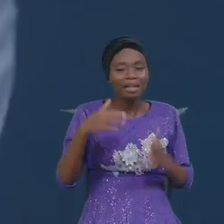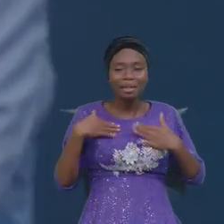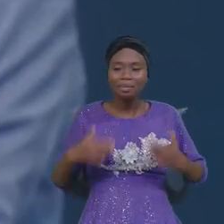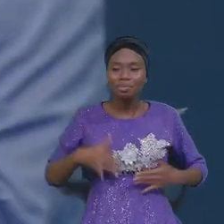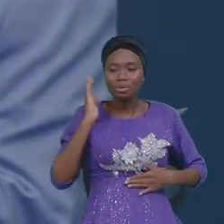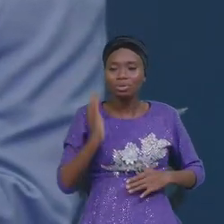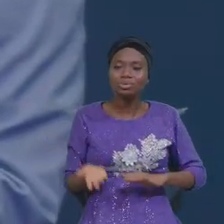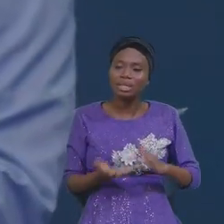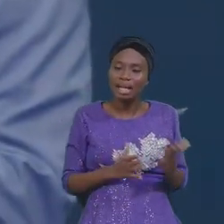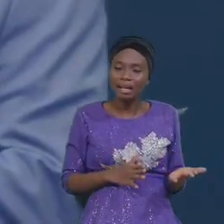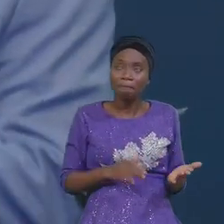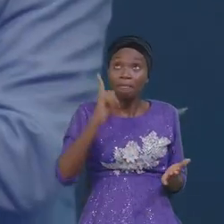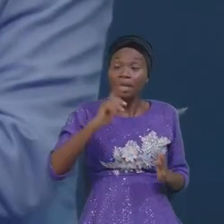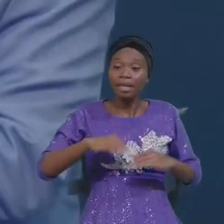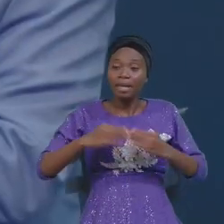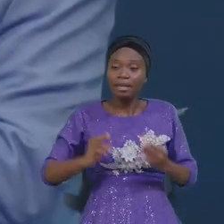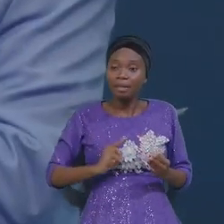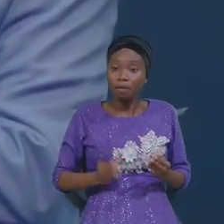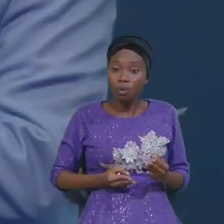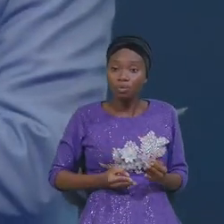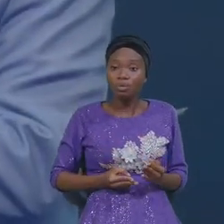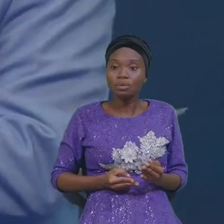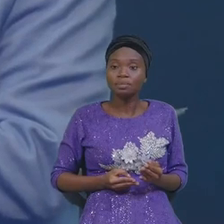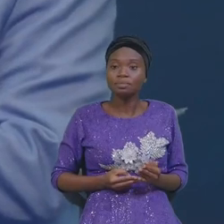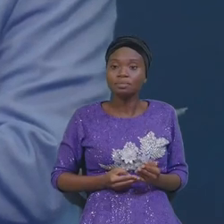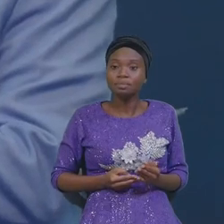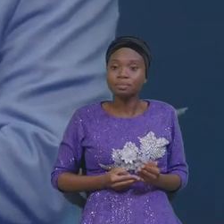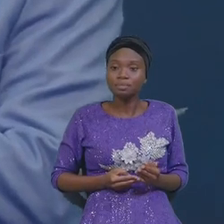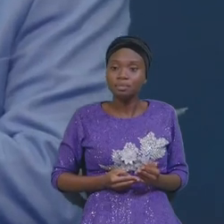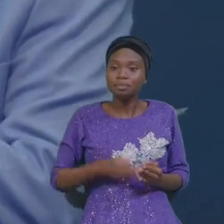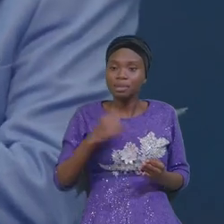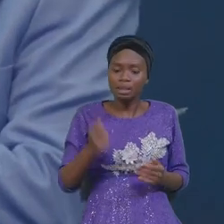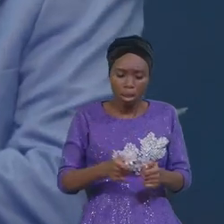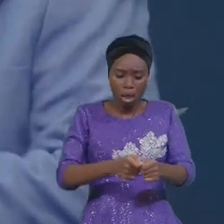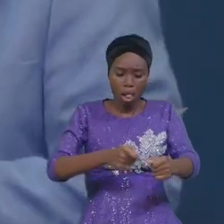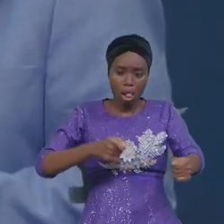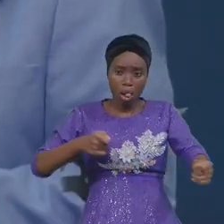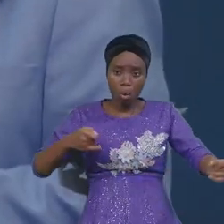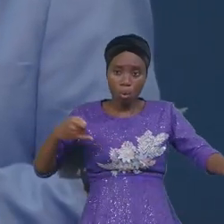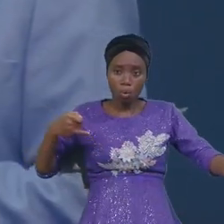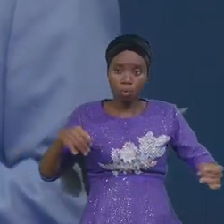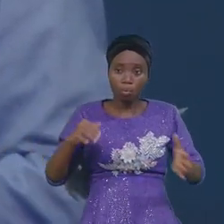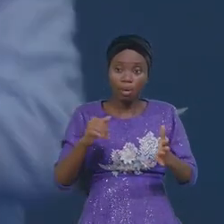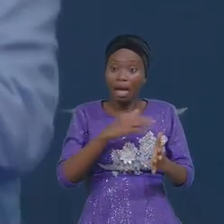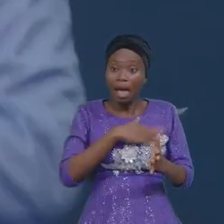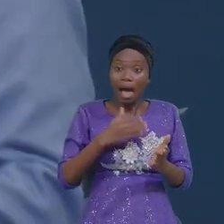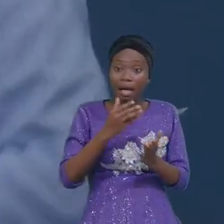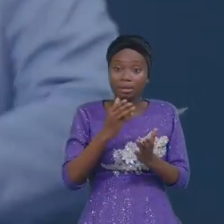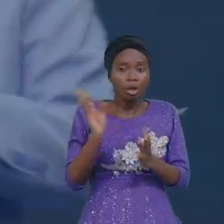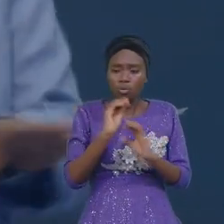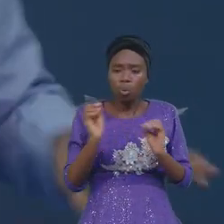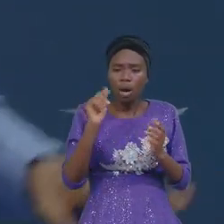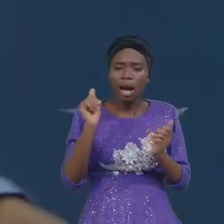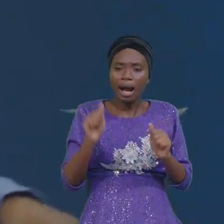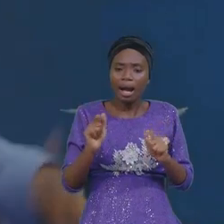And he gives us a long rope, but understand that long rope, somebody can get to the end of that long rope,